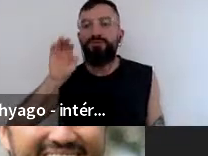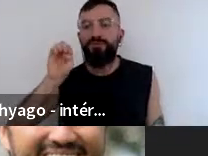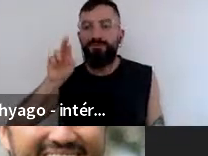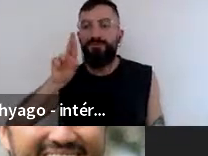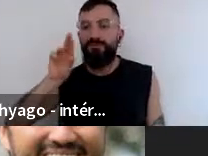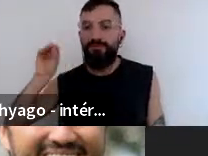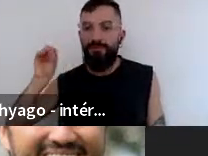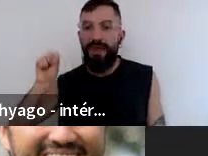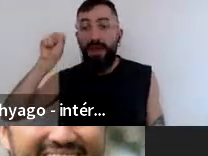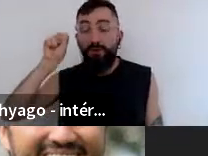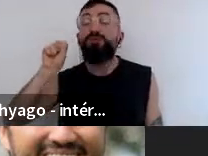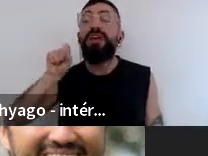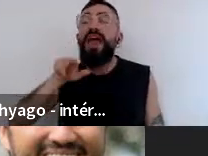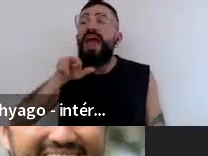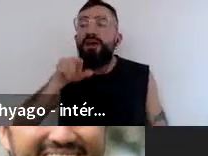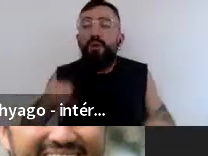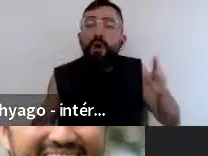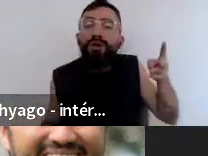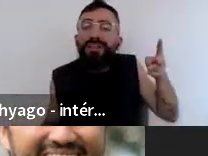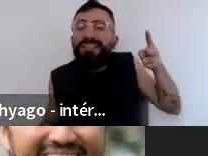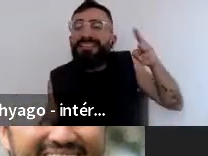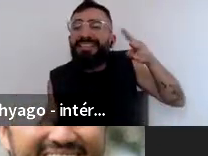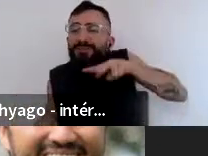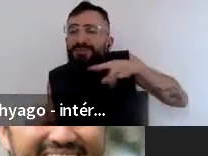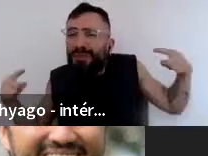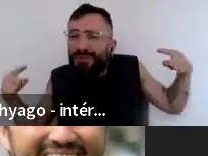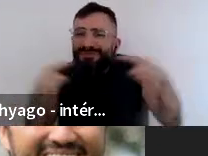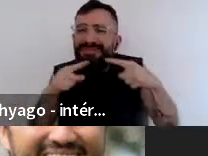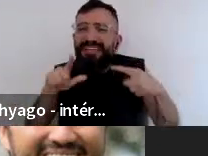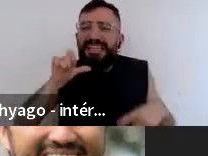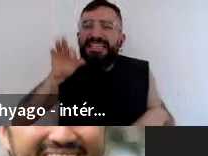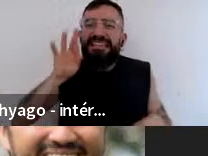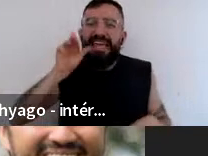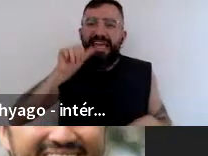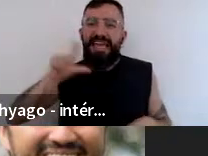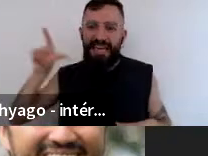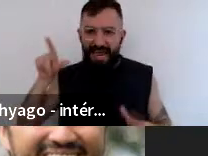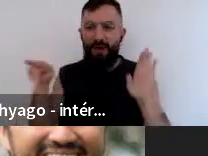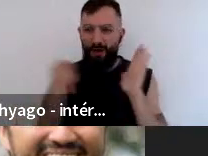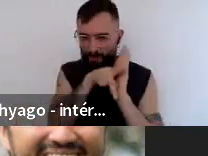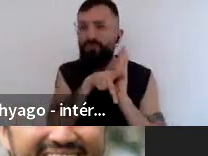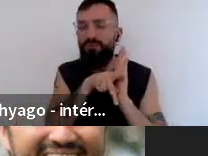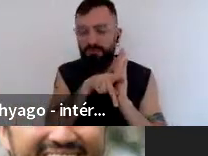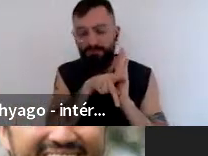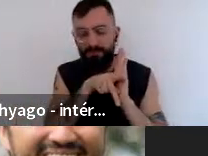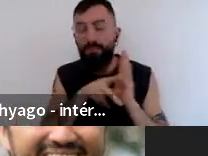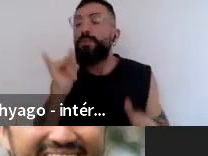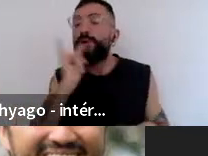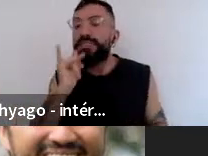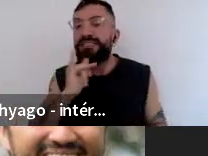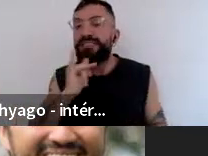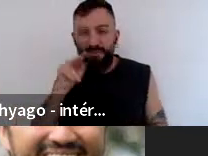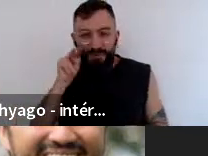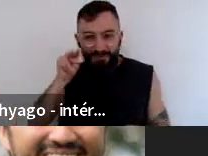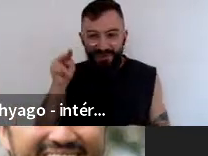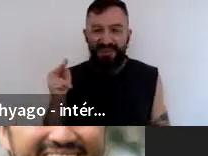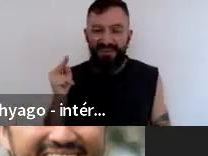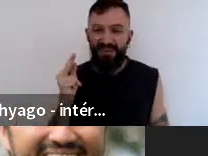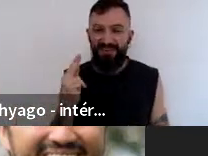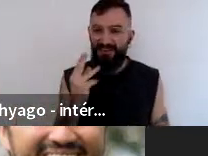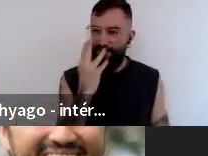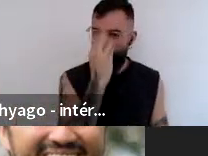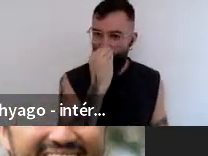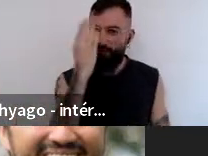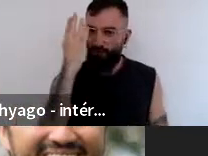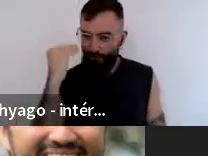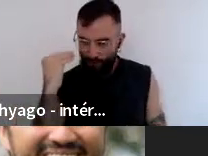a kind of calque, literal translation. So you can see from the pictures that it's